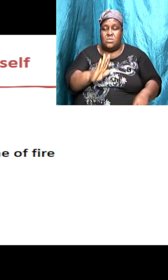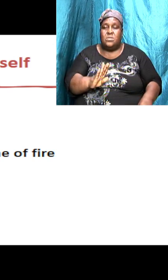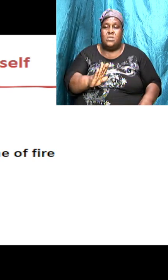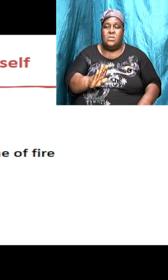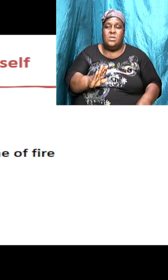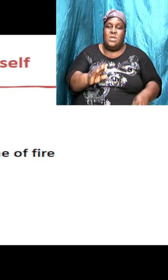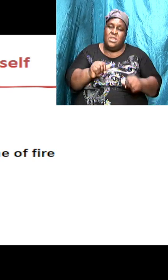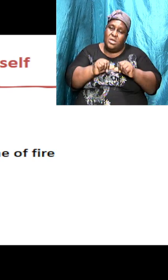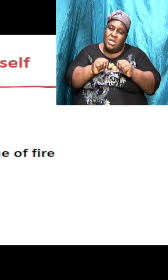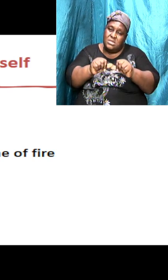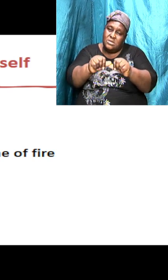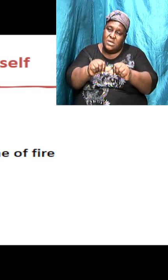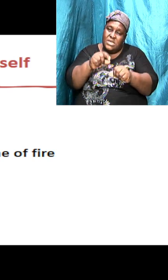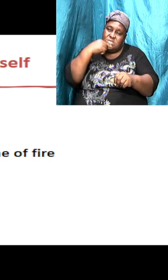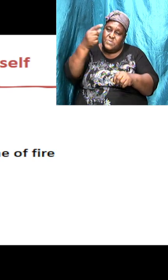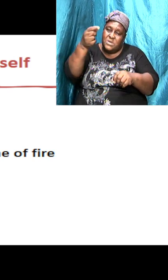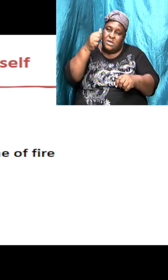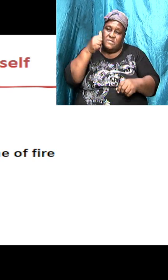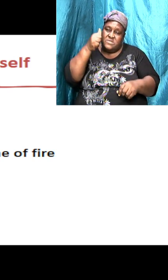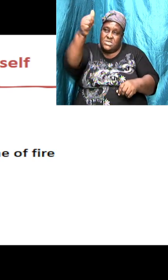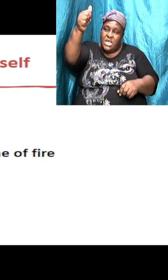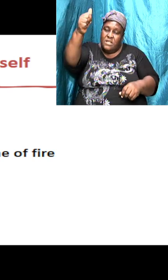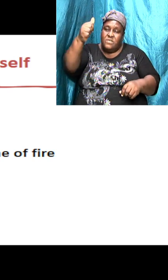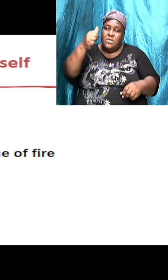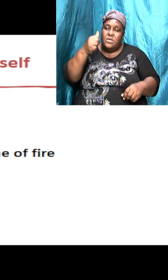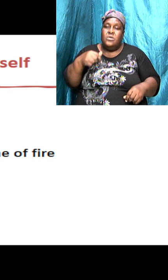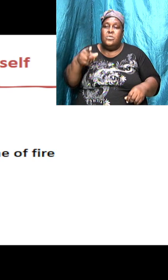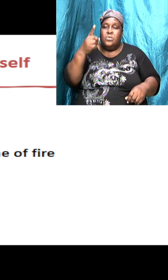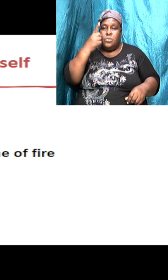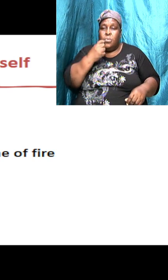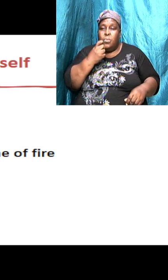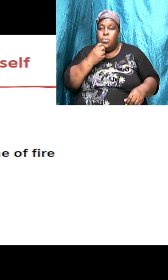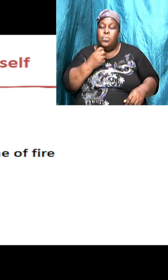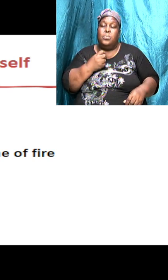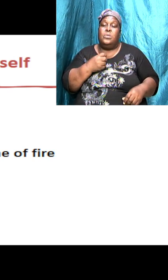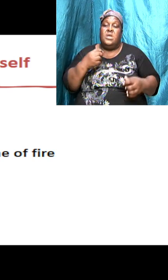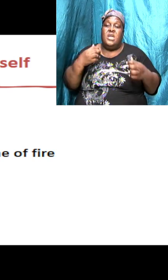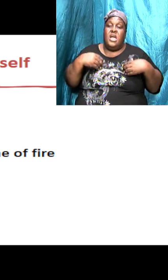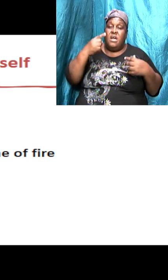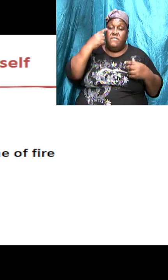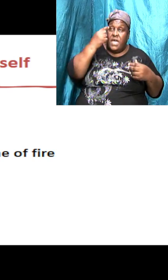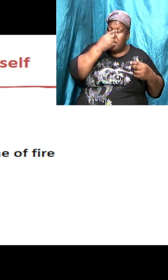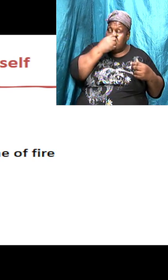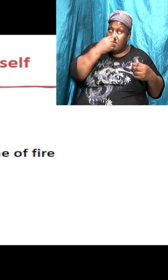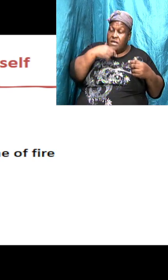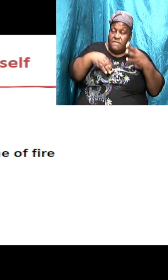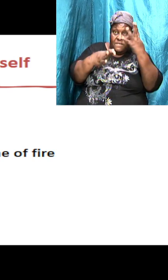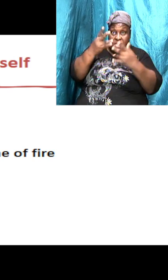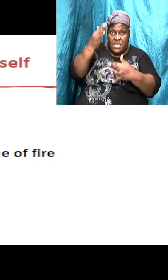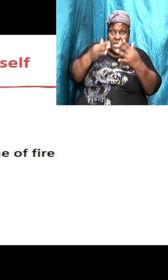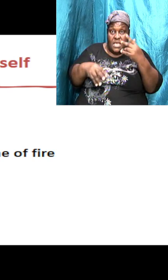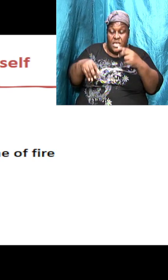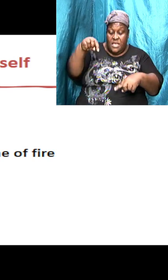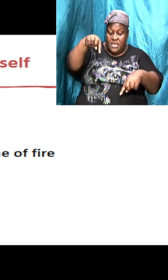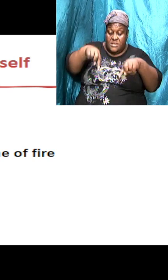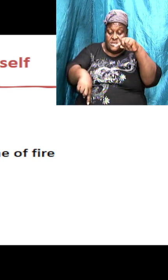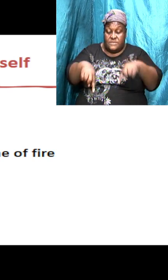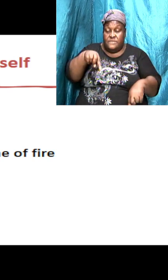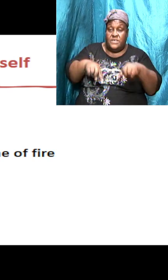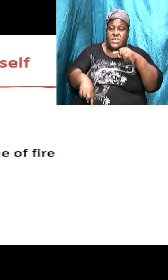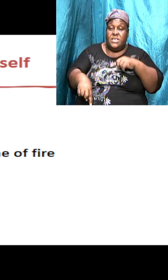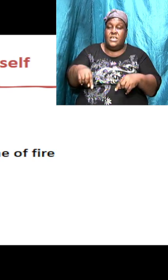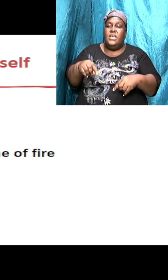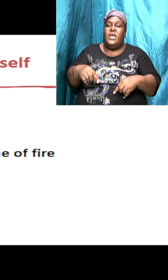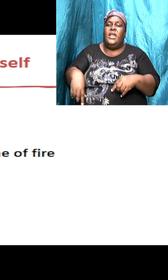on to describe himself as he who has eyes like a flame of fire and his feet like fine